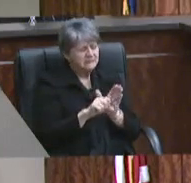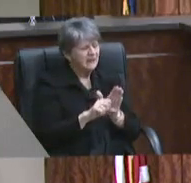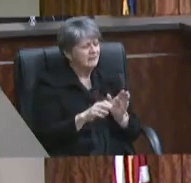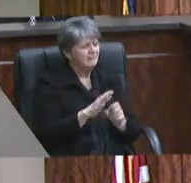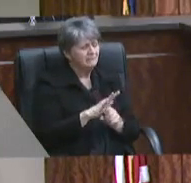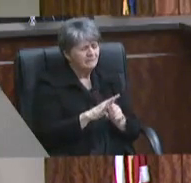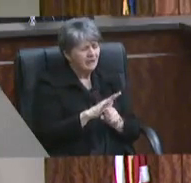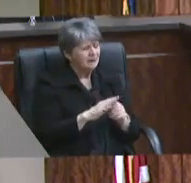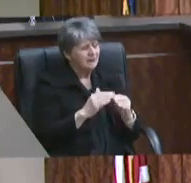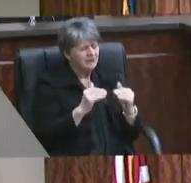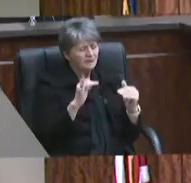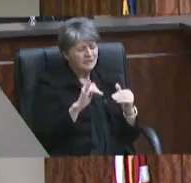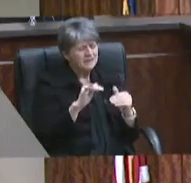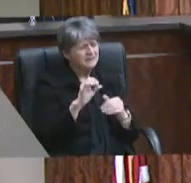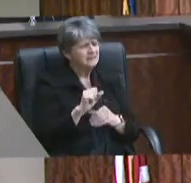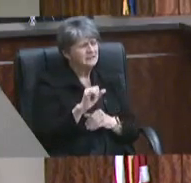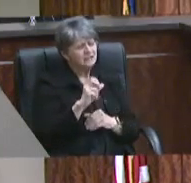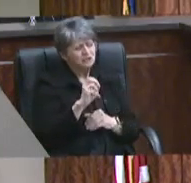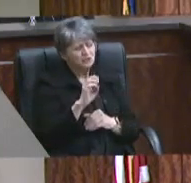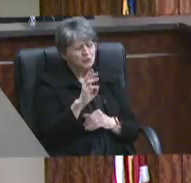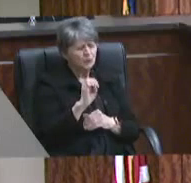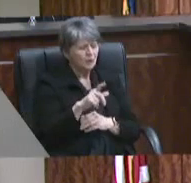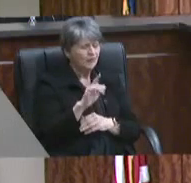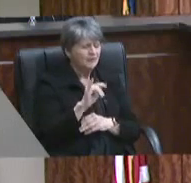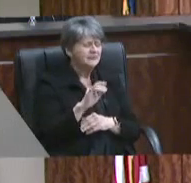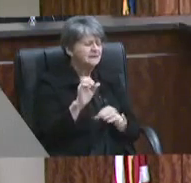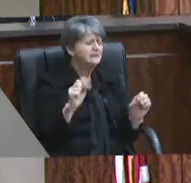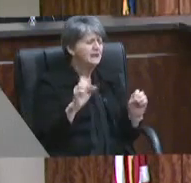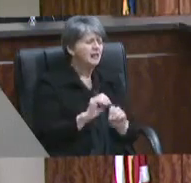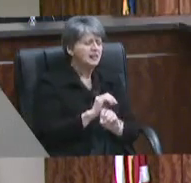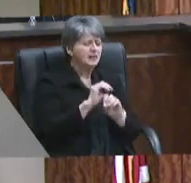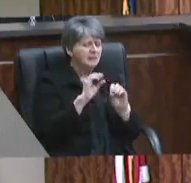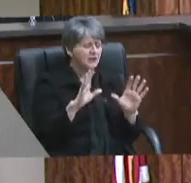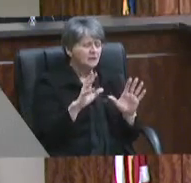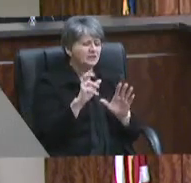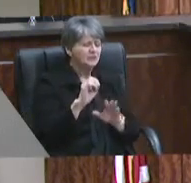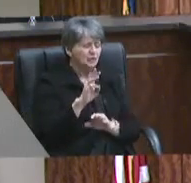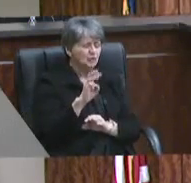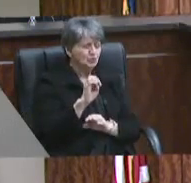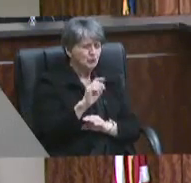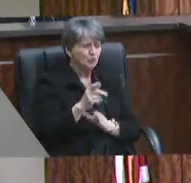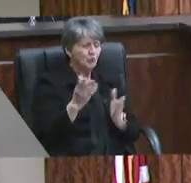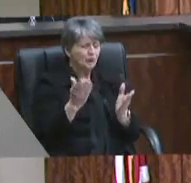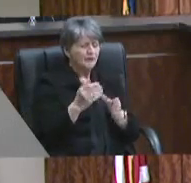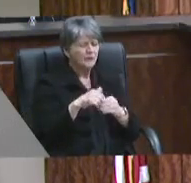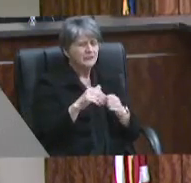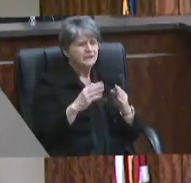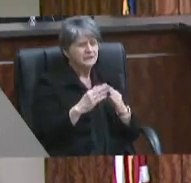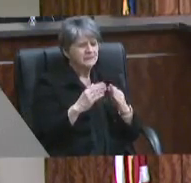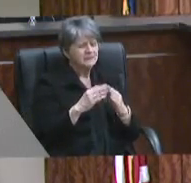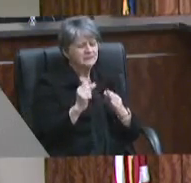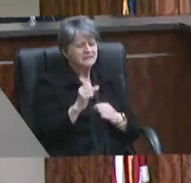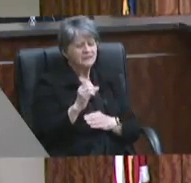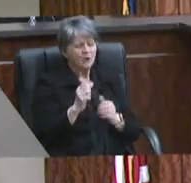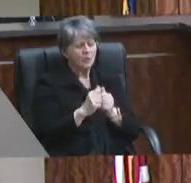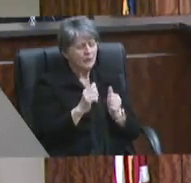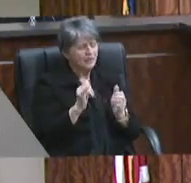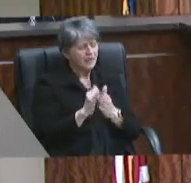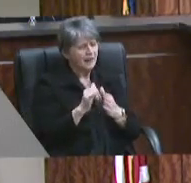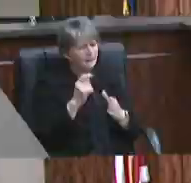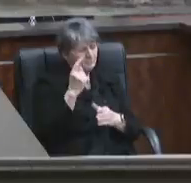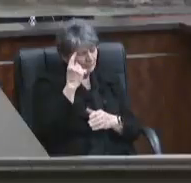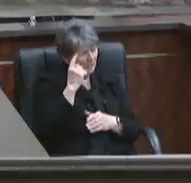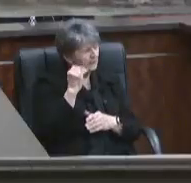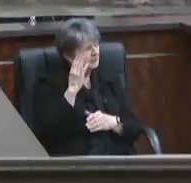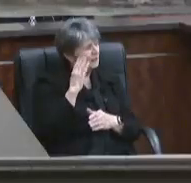This is the jewel. This is clearly a jewel here in the city. So with that spirit in mind, I'm going to get